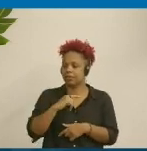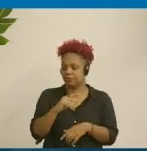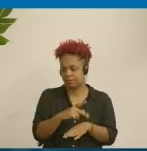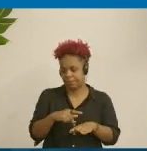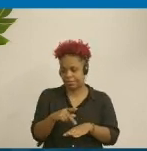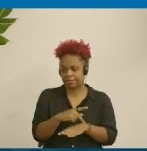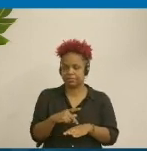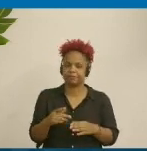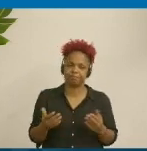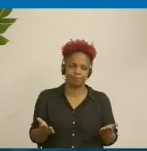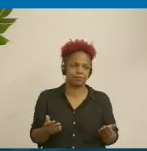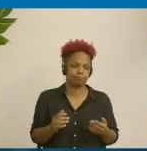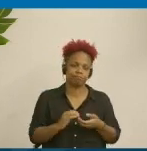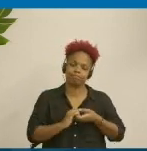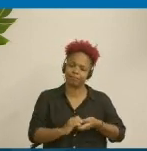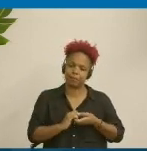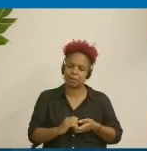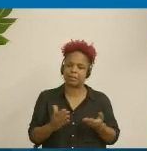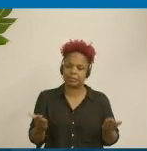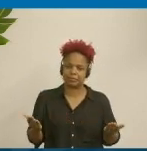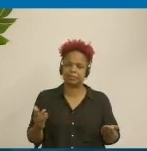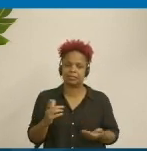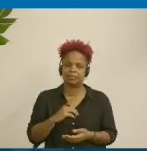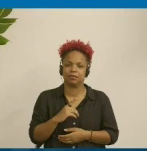it's a transformative